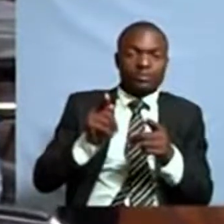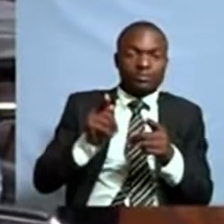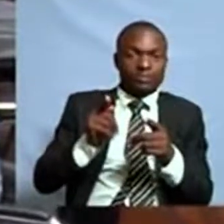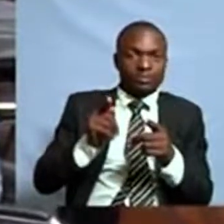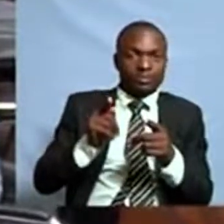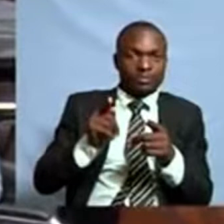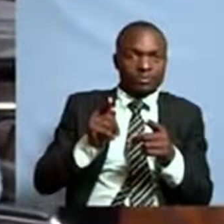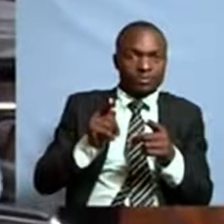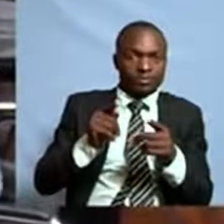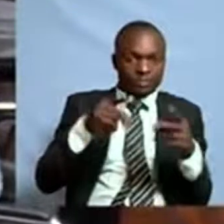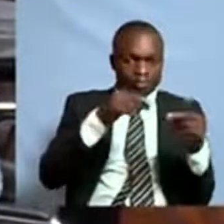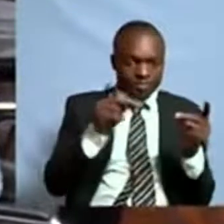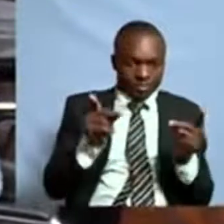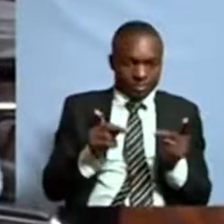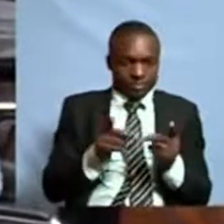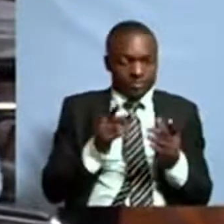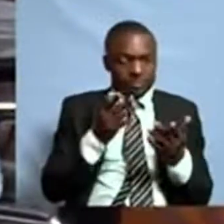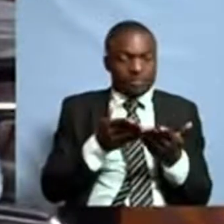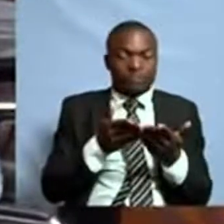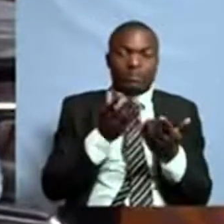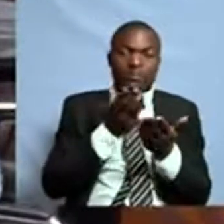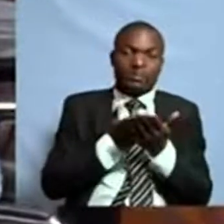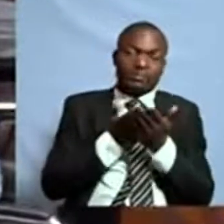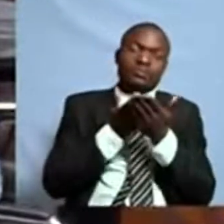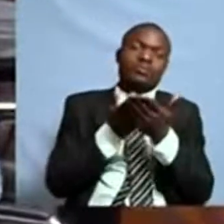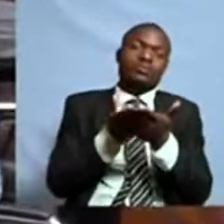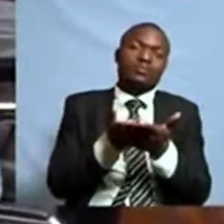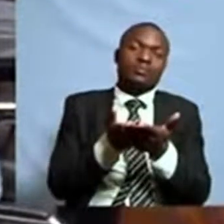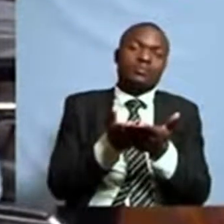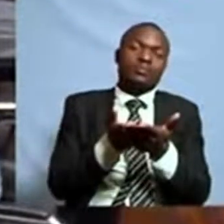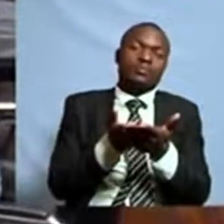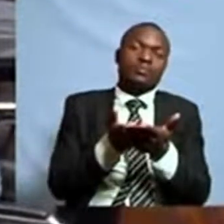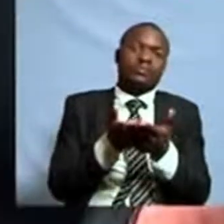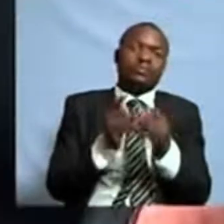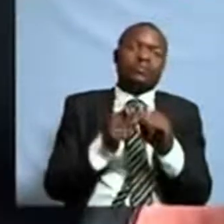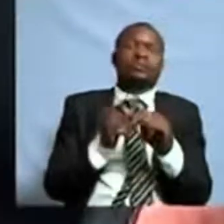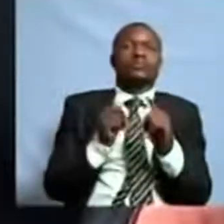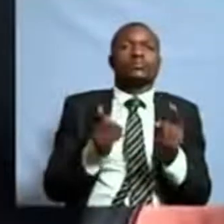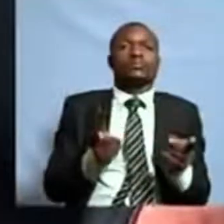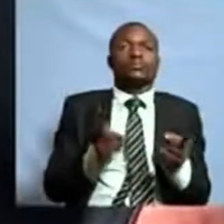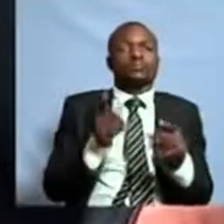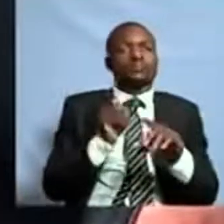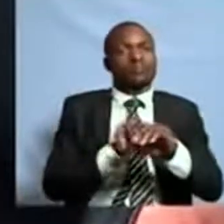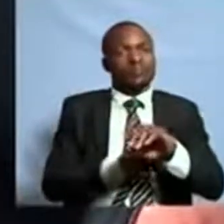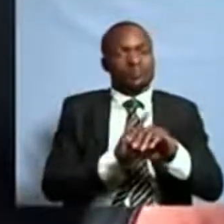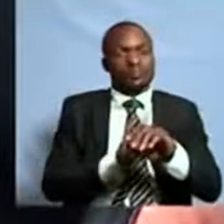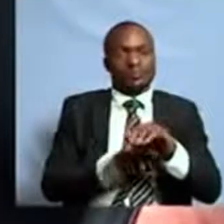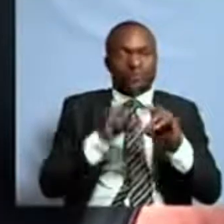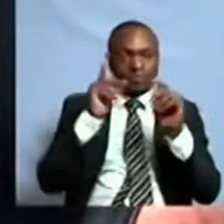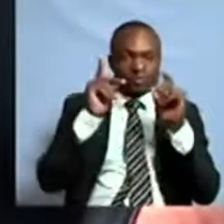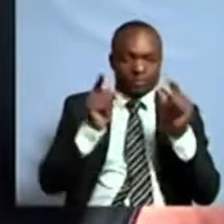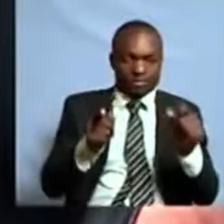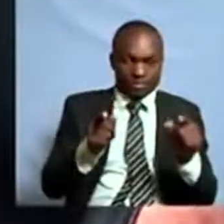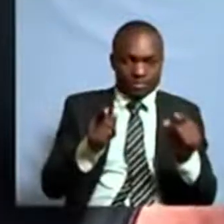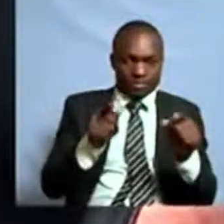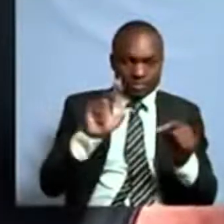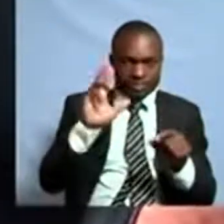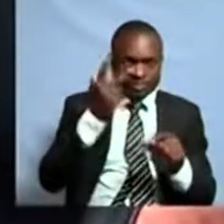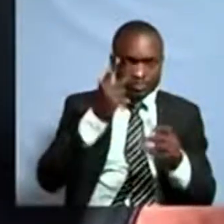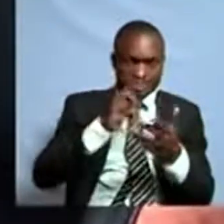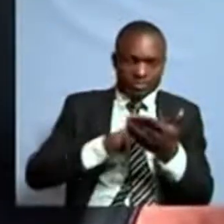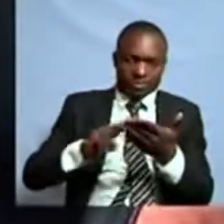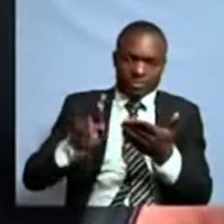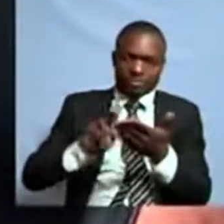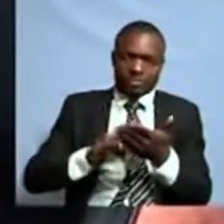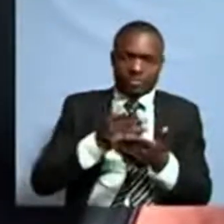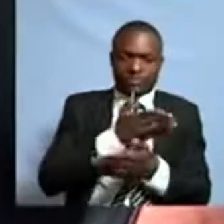in places like this before, where we submit, and then fortunately, by the time it reaches third reading, a lot